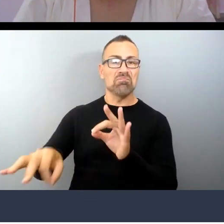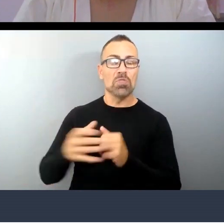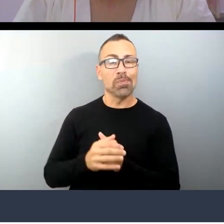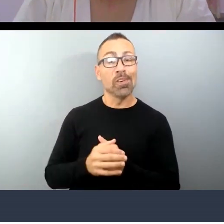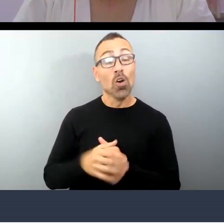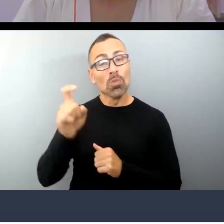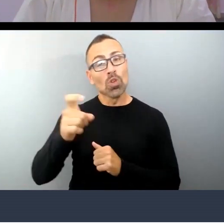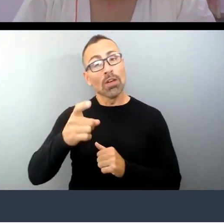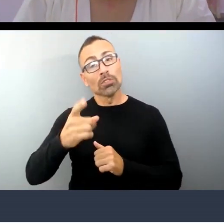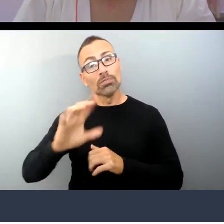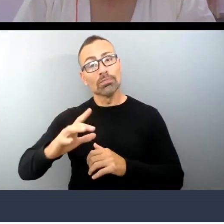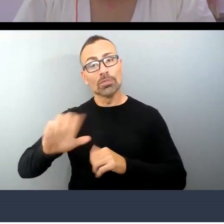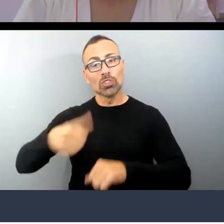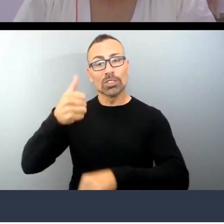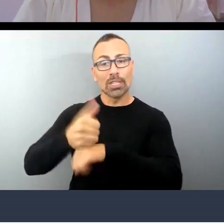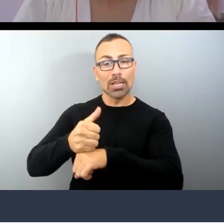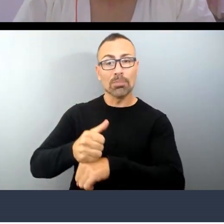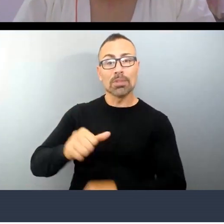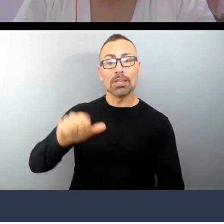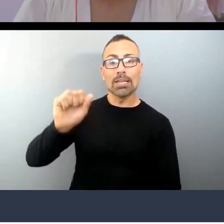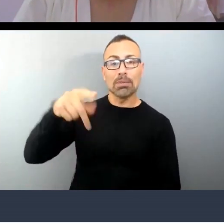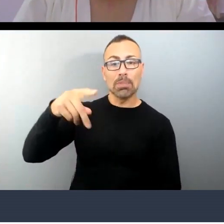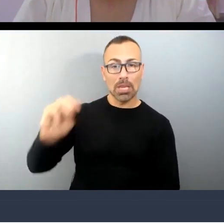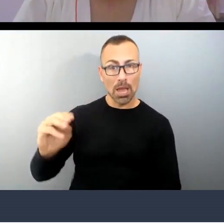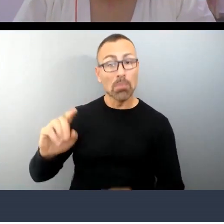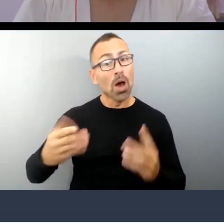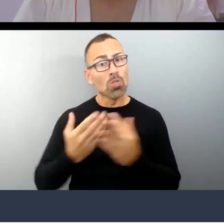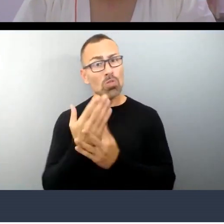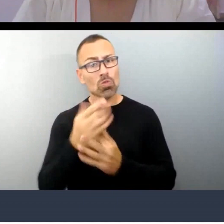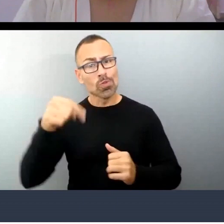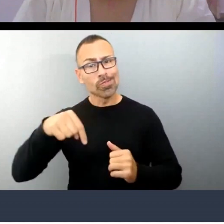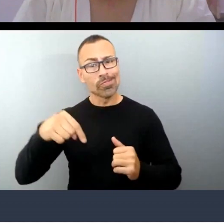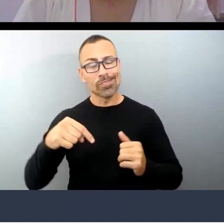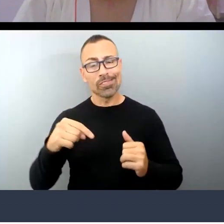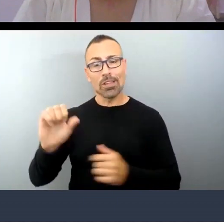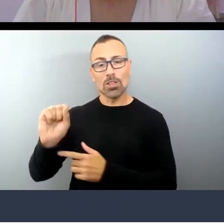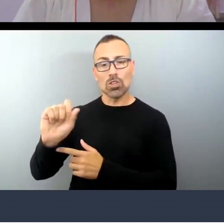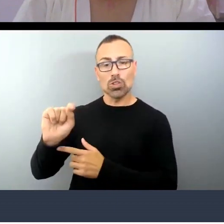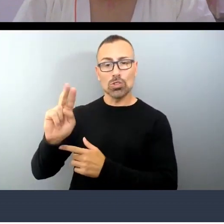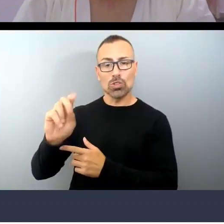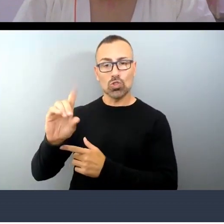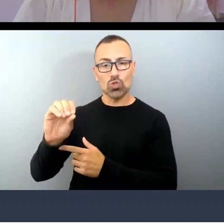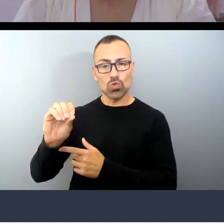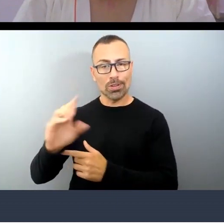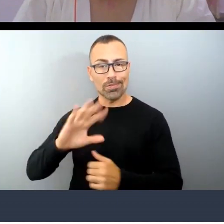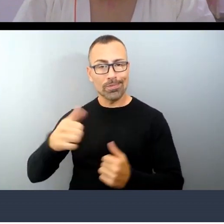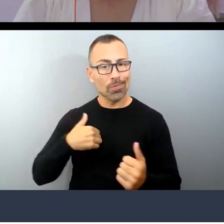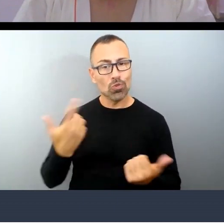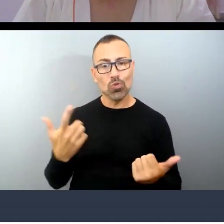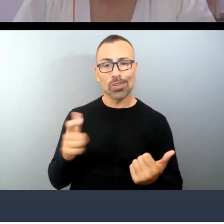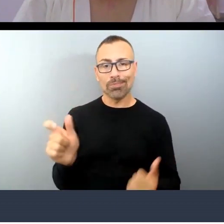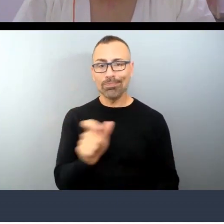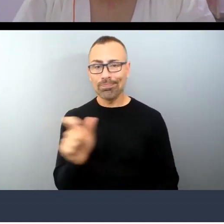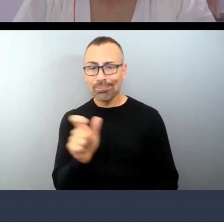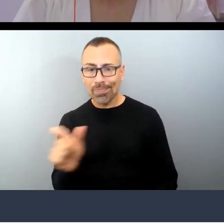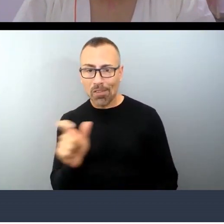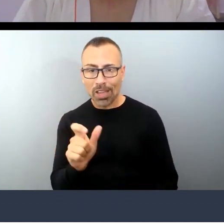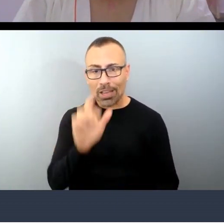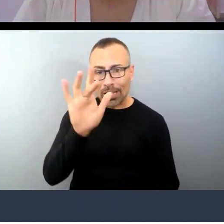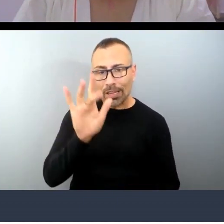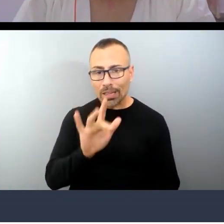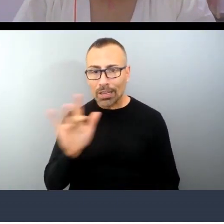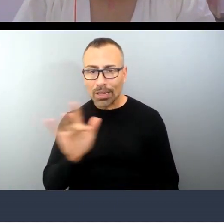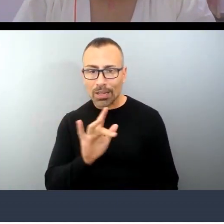Glue Studio, you can easily navigate through a few clicks and create that connection to your Kafka on-prem